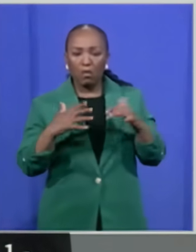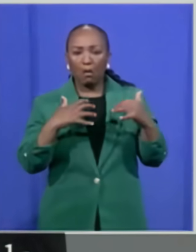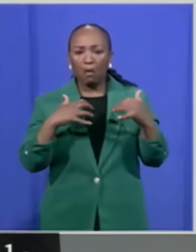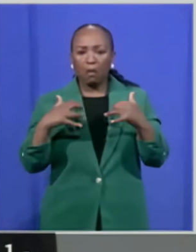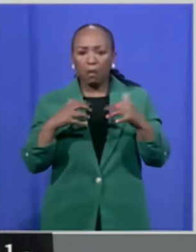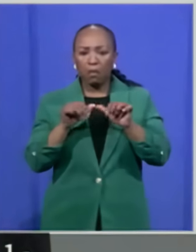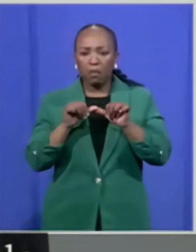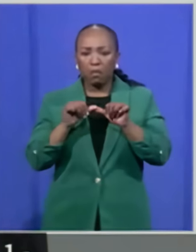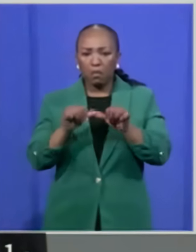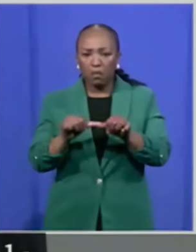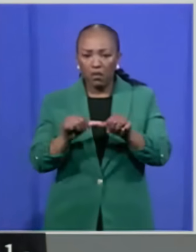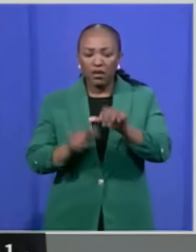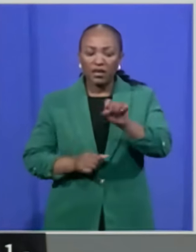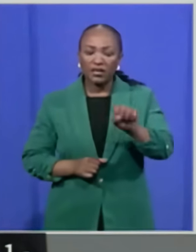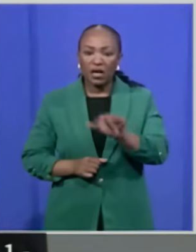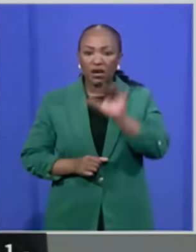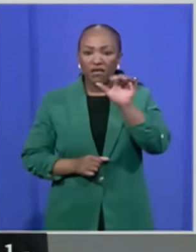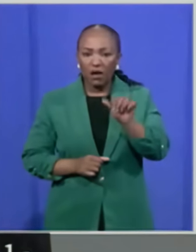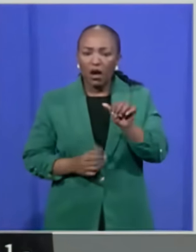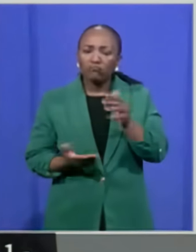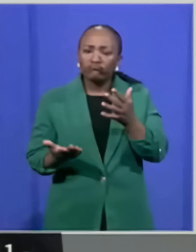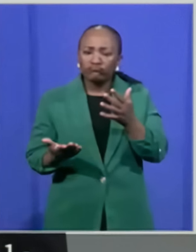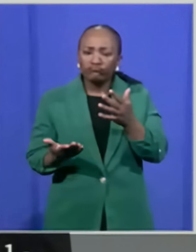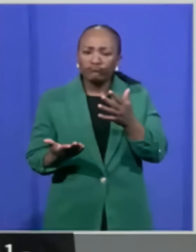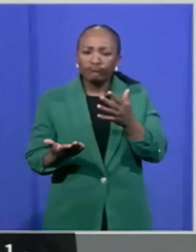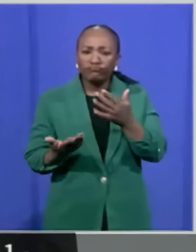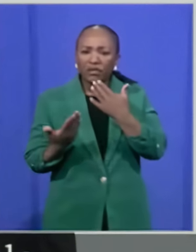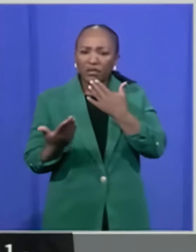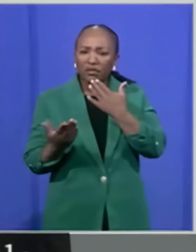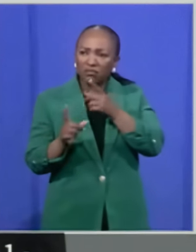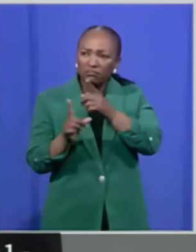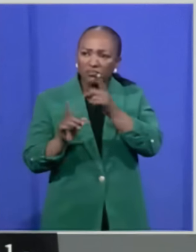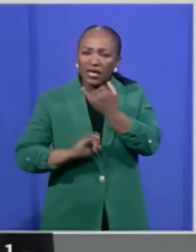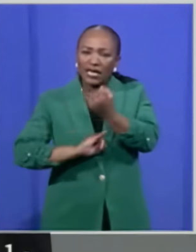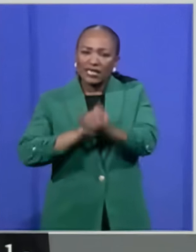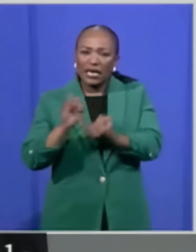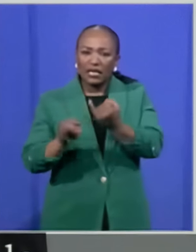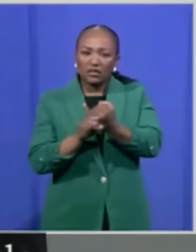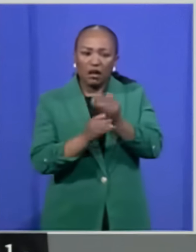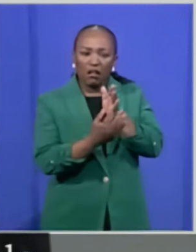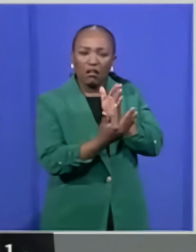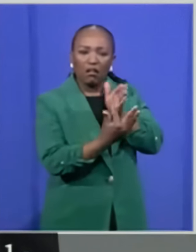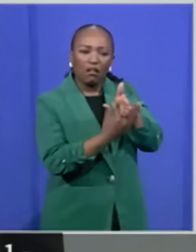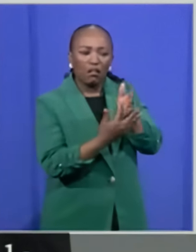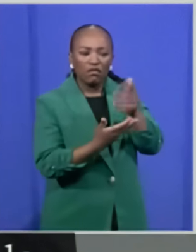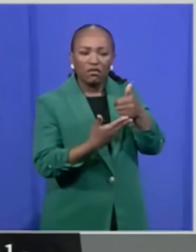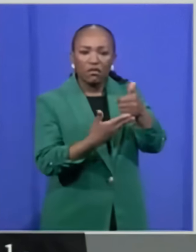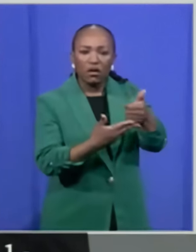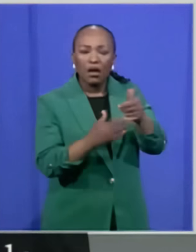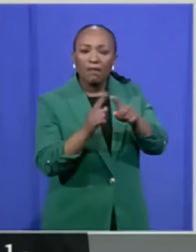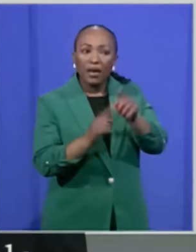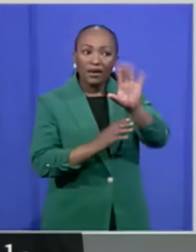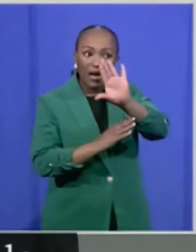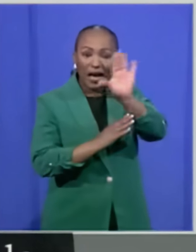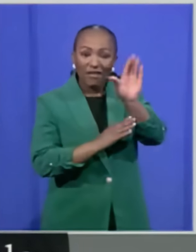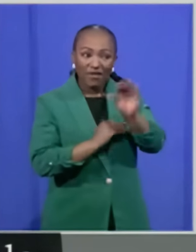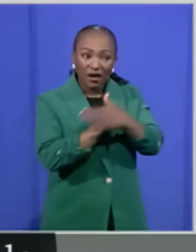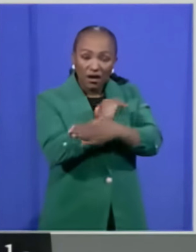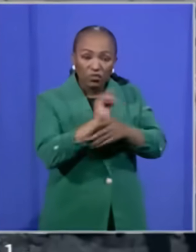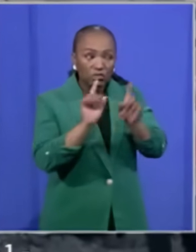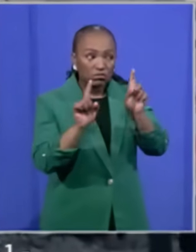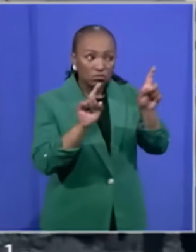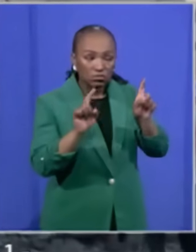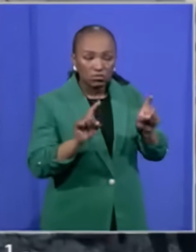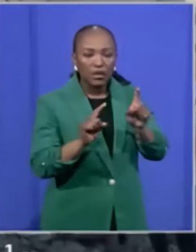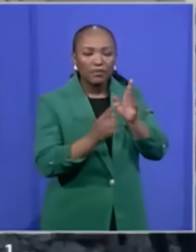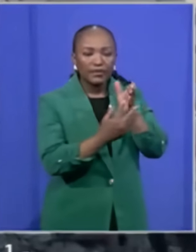welcomes international efforts but emphasizes that a sustainable solution must be African-led and inclusive of all local